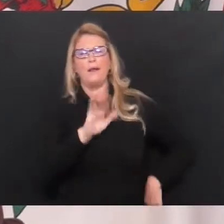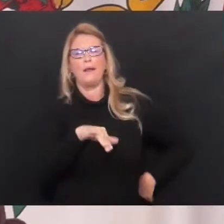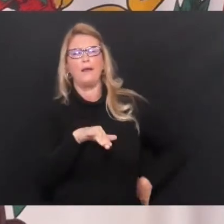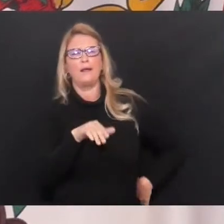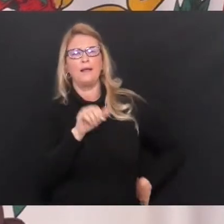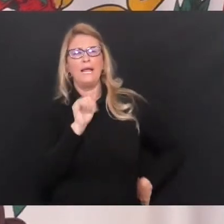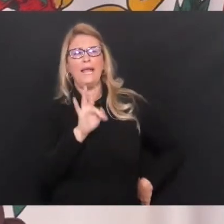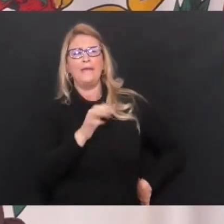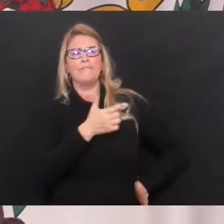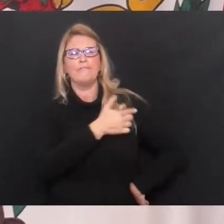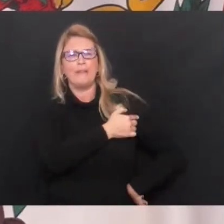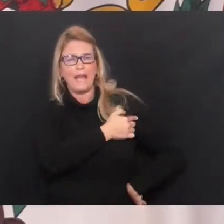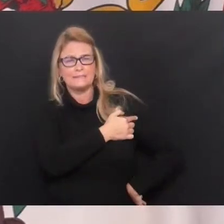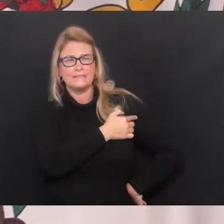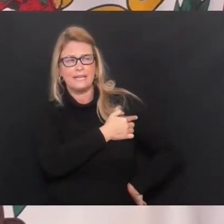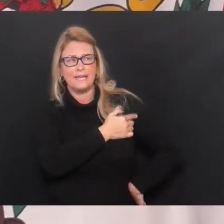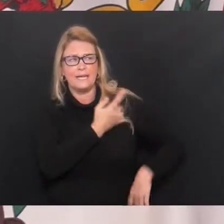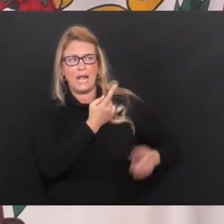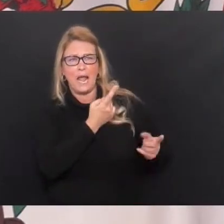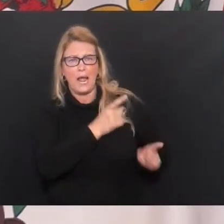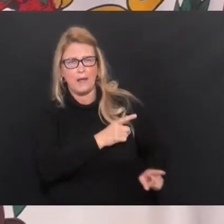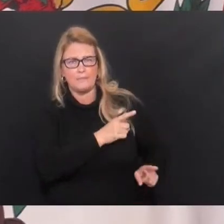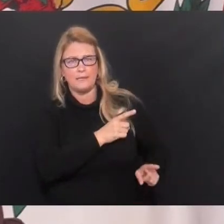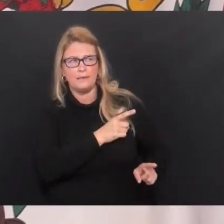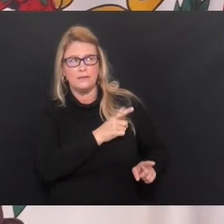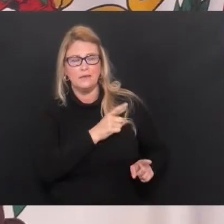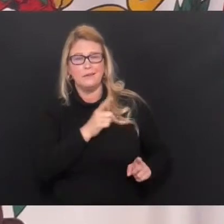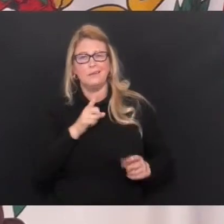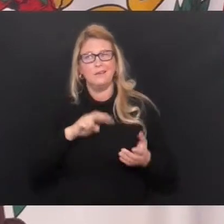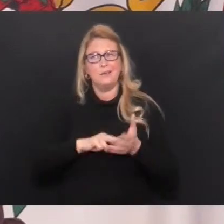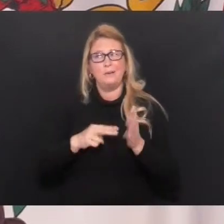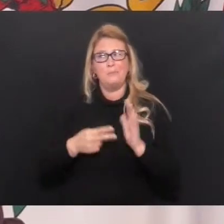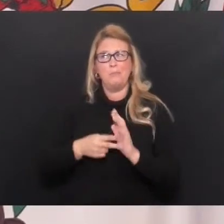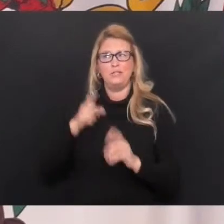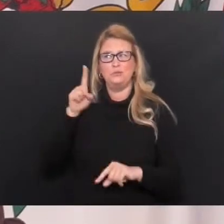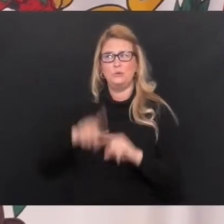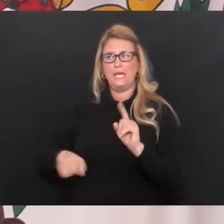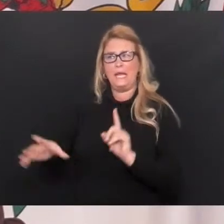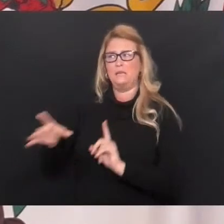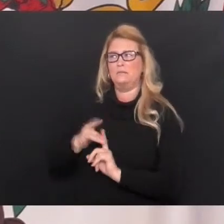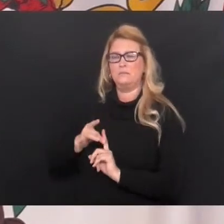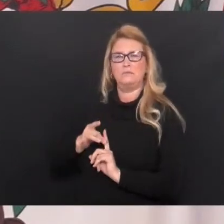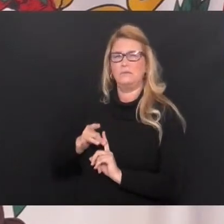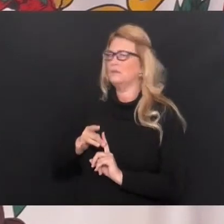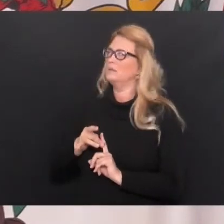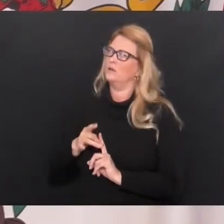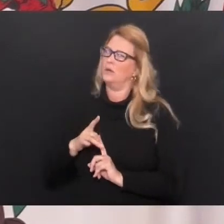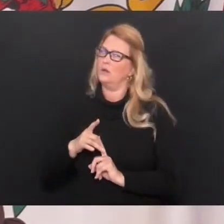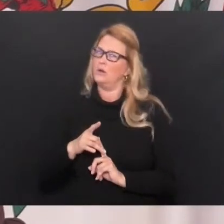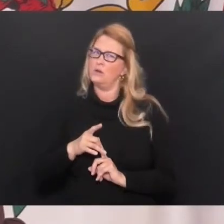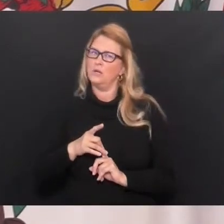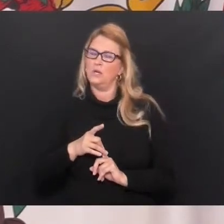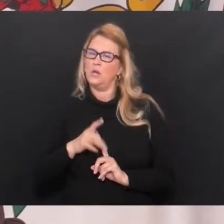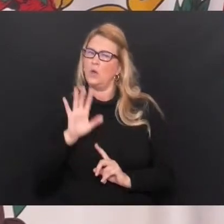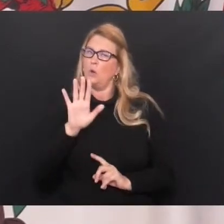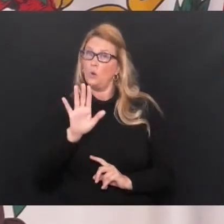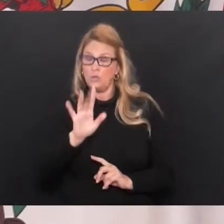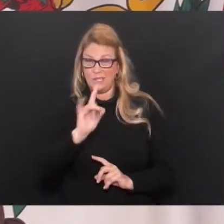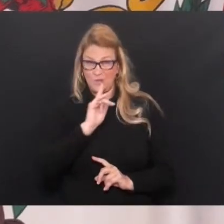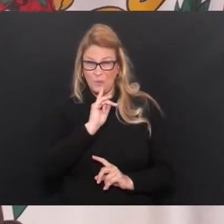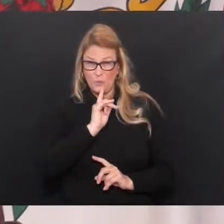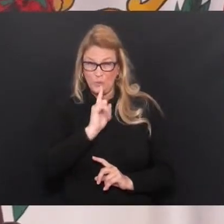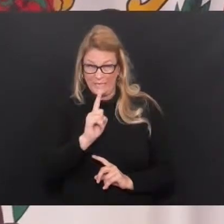get vaccinated and everything, you're not going to get this thing back and everything. And the odds are